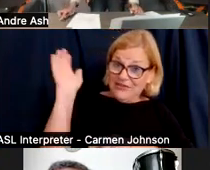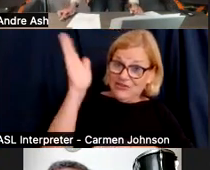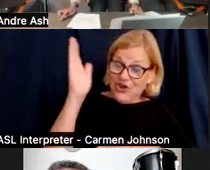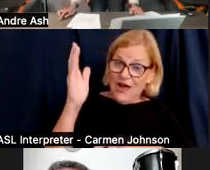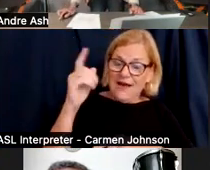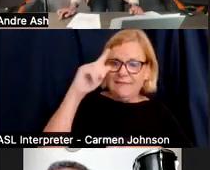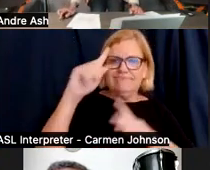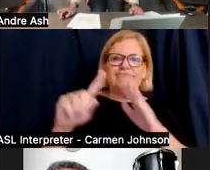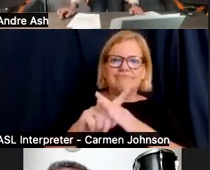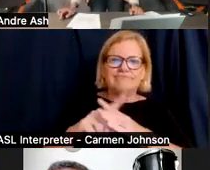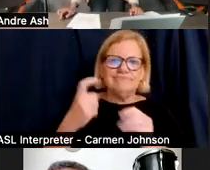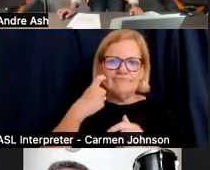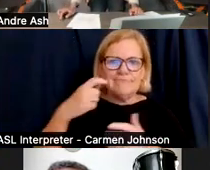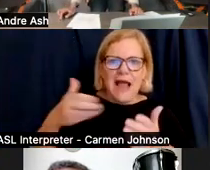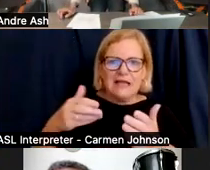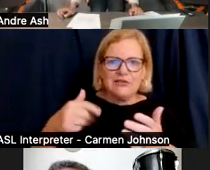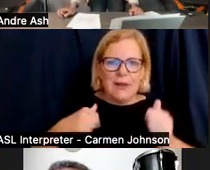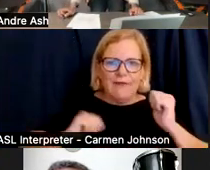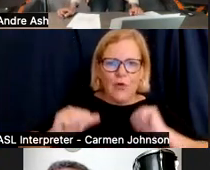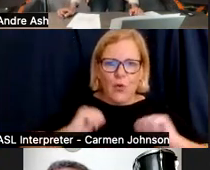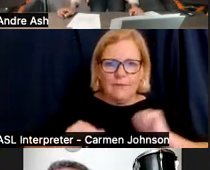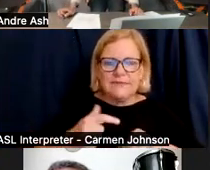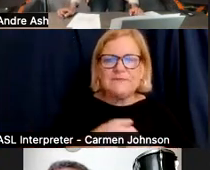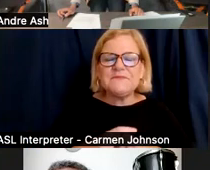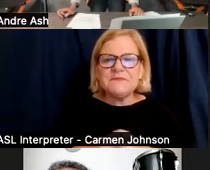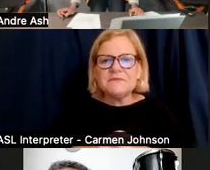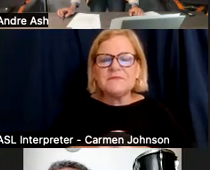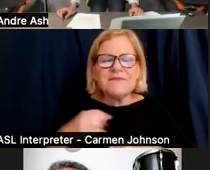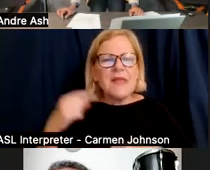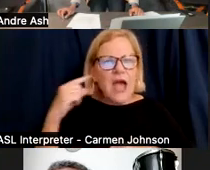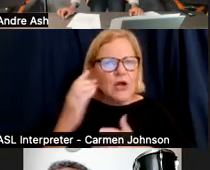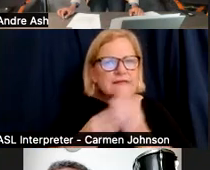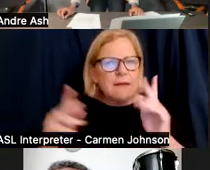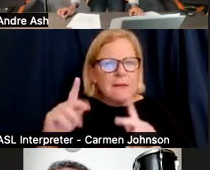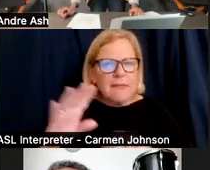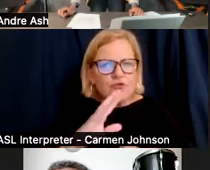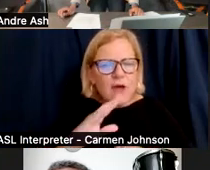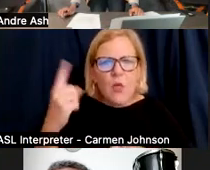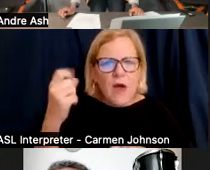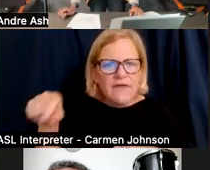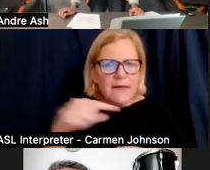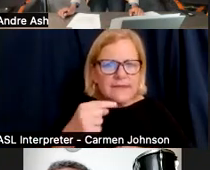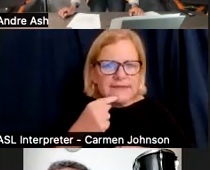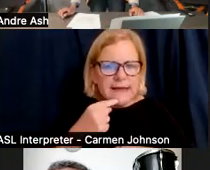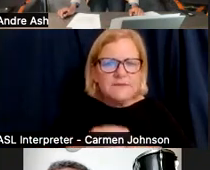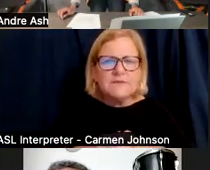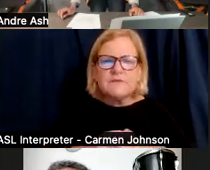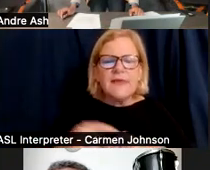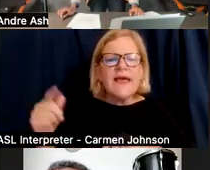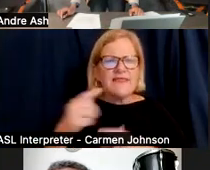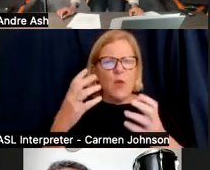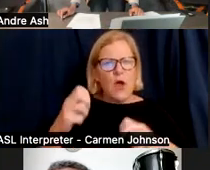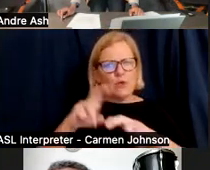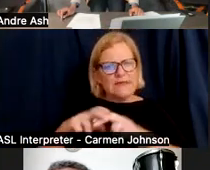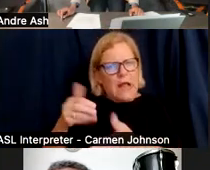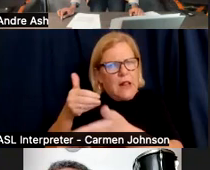at a recent concert where I performed. I heard some people talking, and one of them said that they wanted to sit